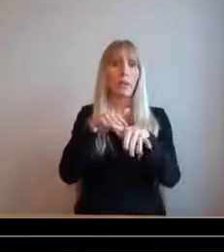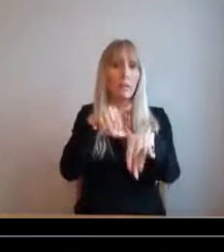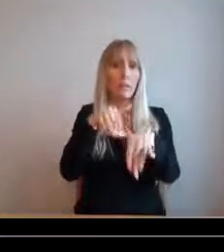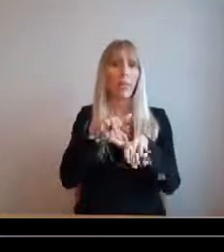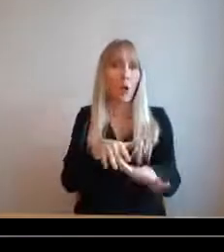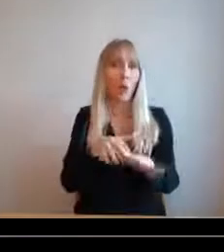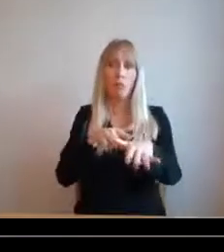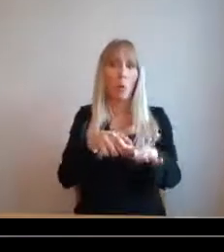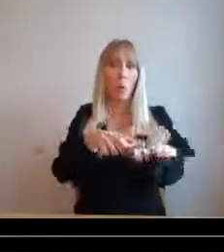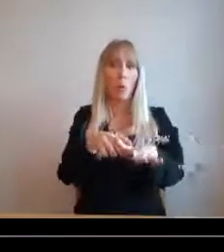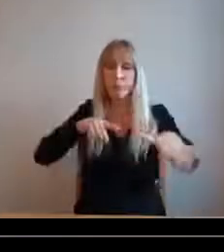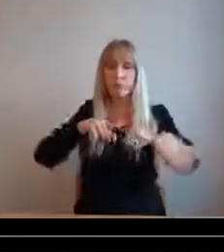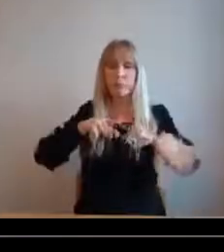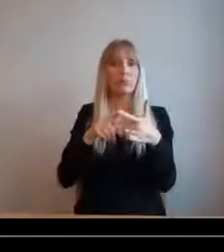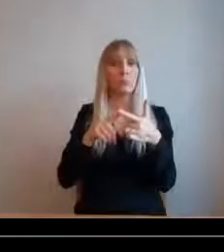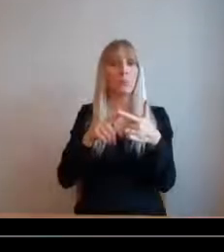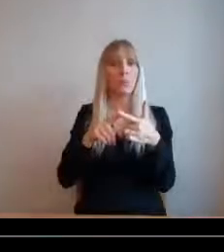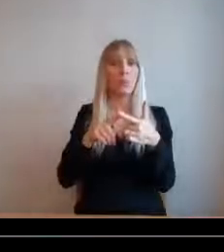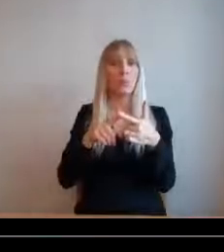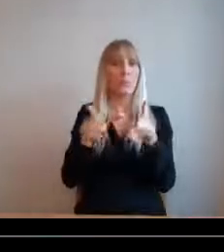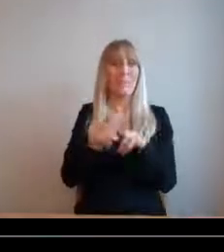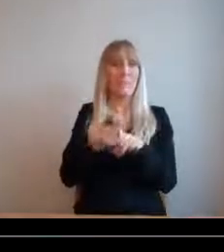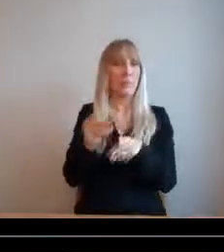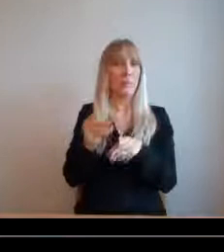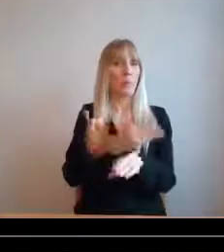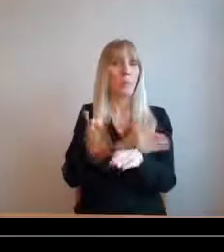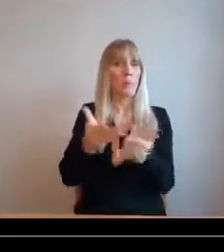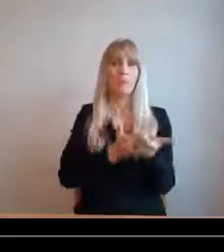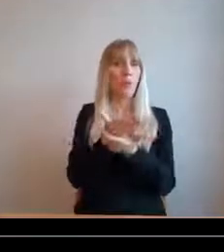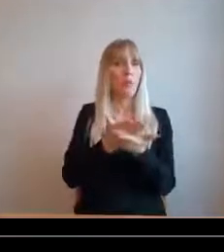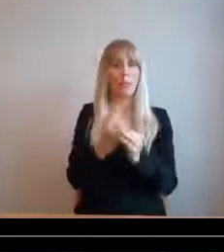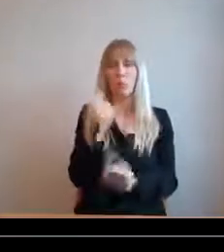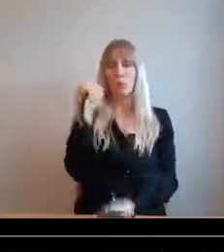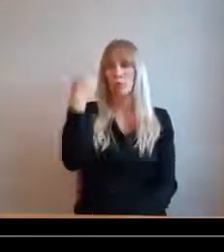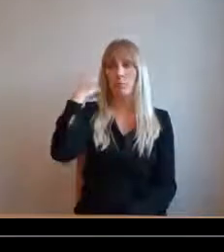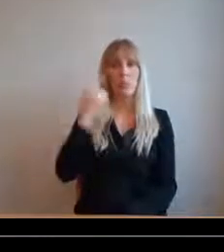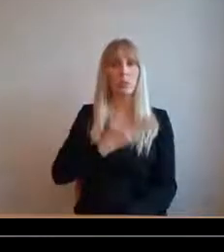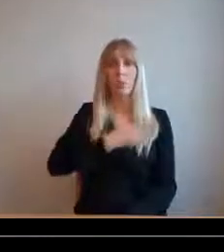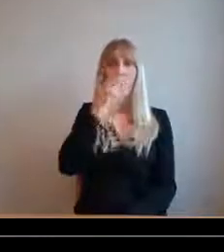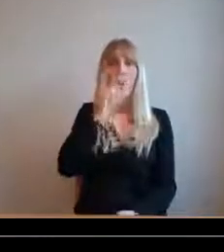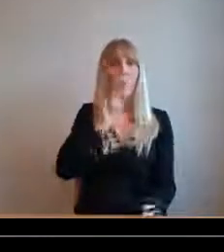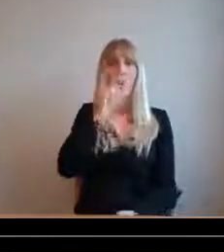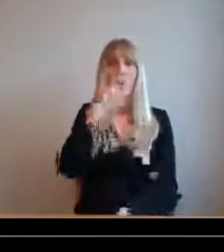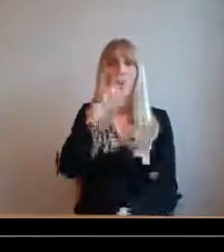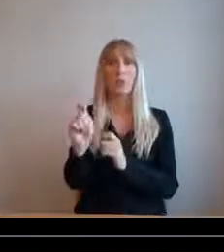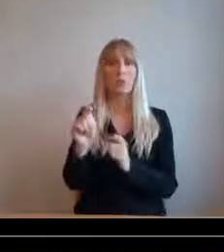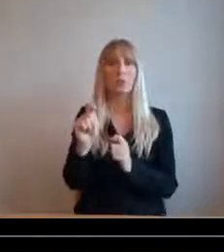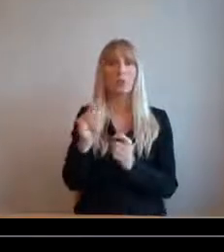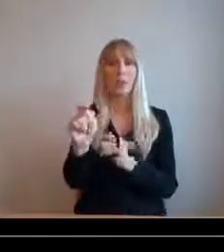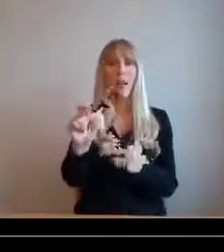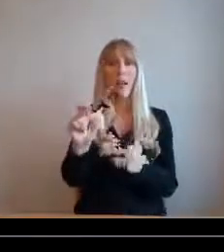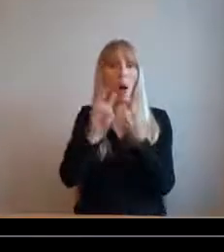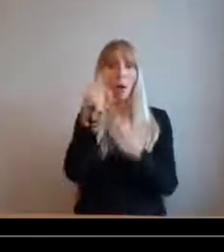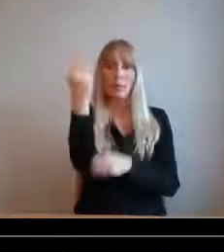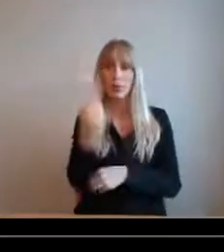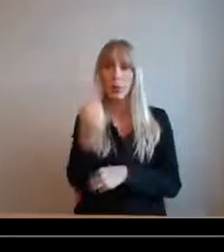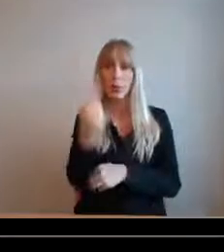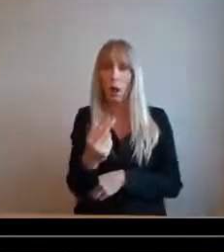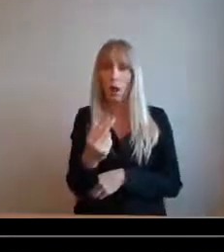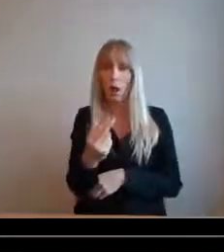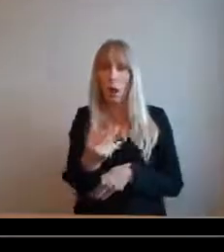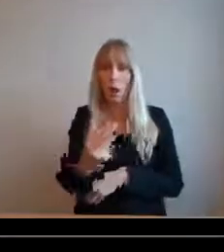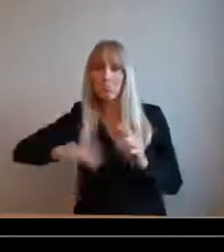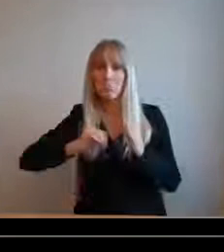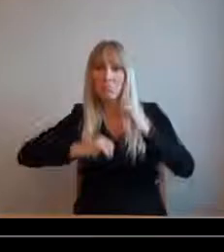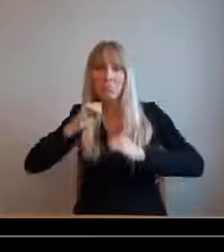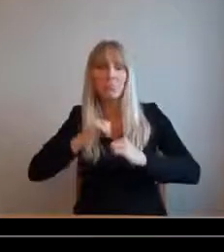presented at our previous consultations. There have been no changes to the highway design or layout. All the connectivity is the